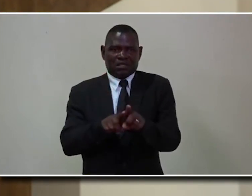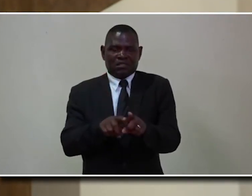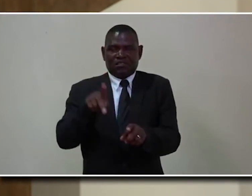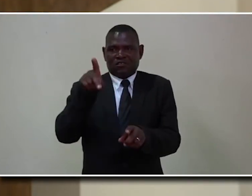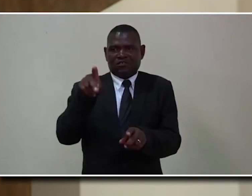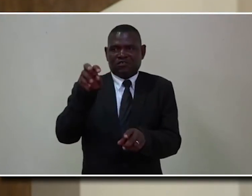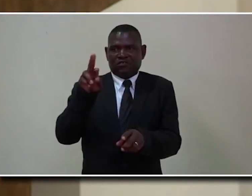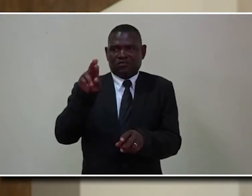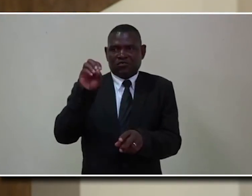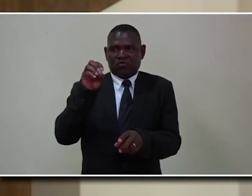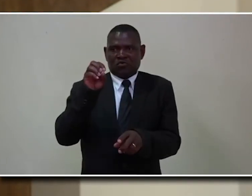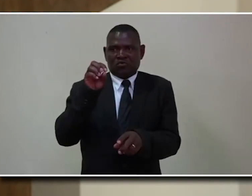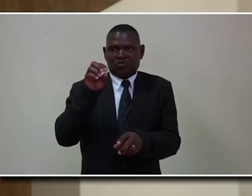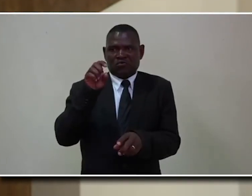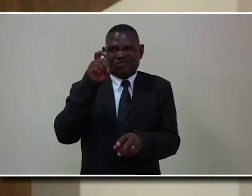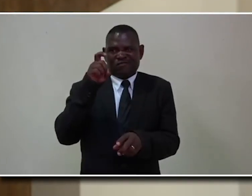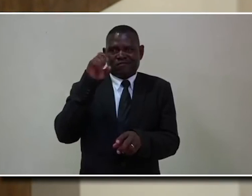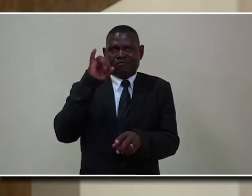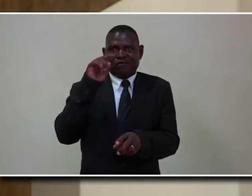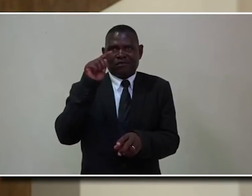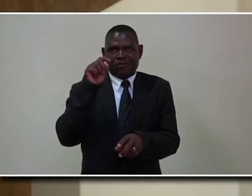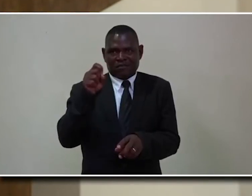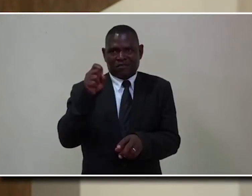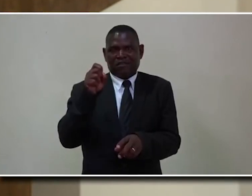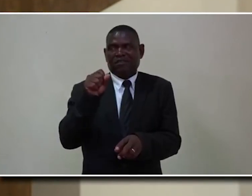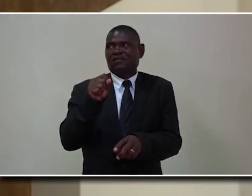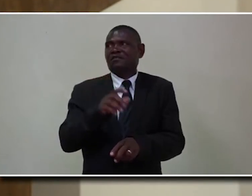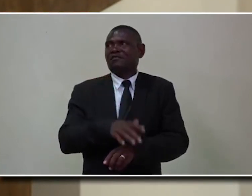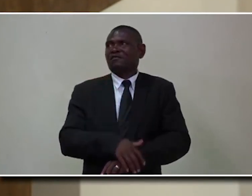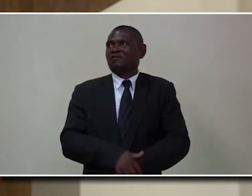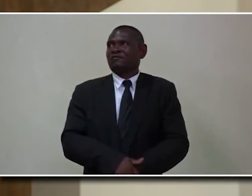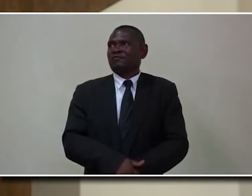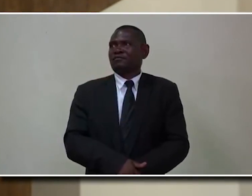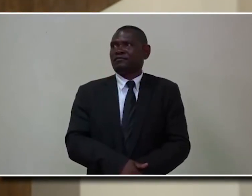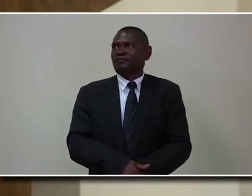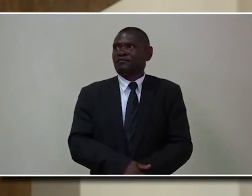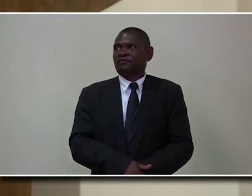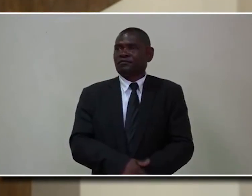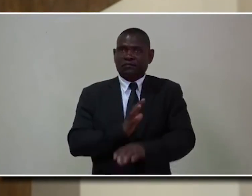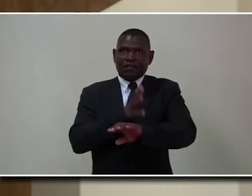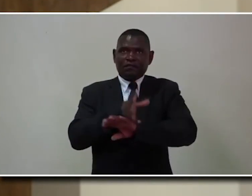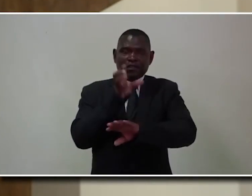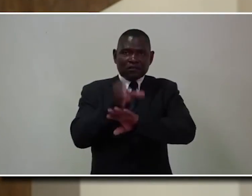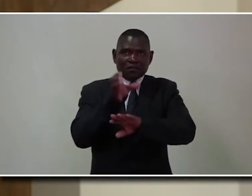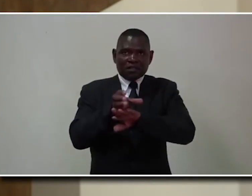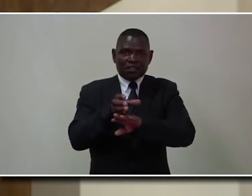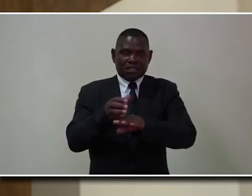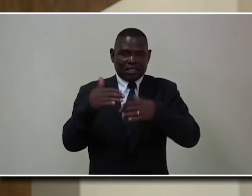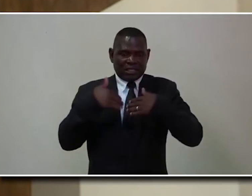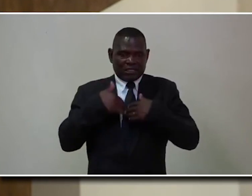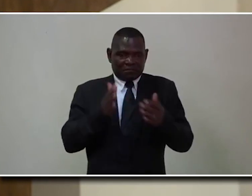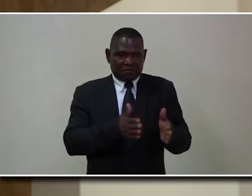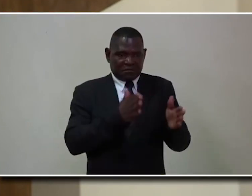tsogolera zigao awiri vazabwera kugwirisidwa ntchito. Then us as a congregation, as a preparation, we shall